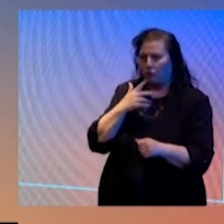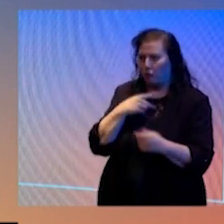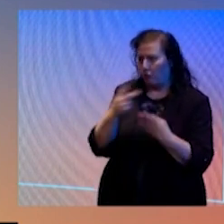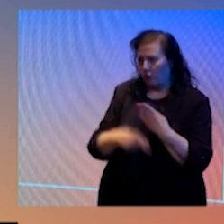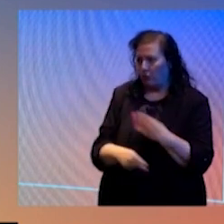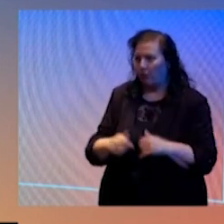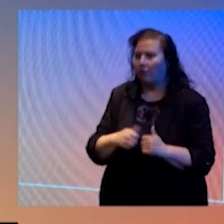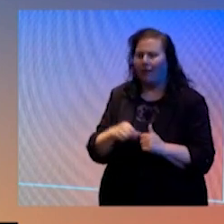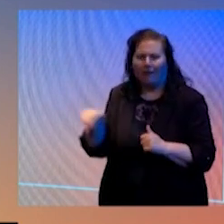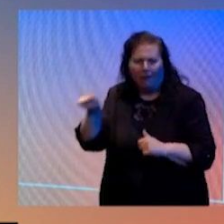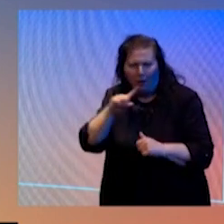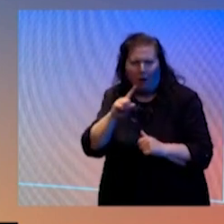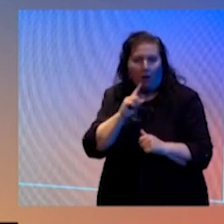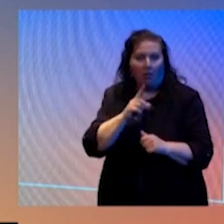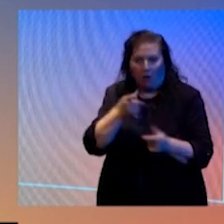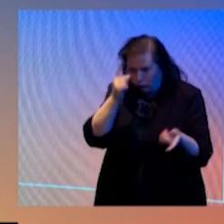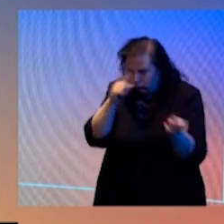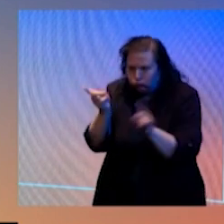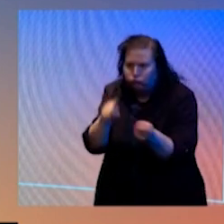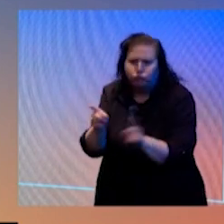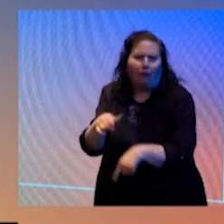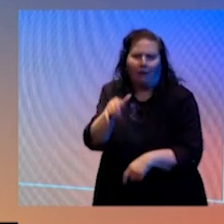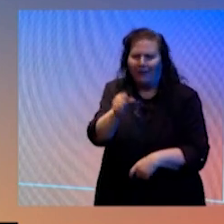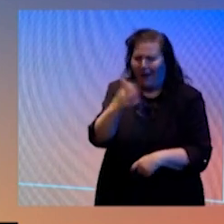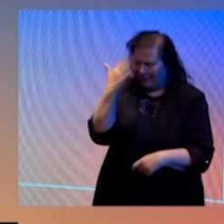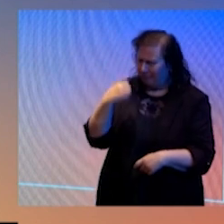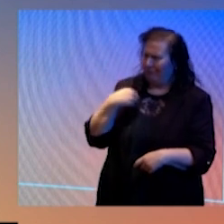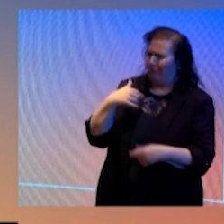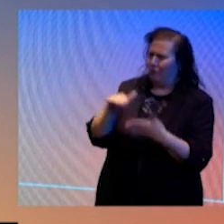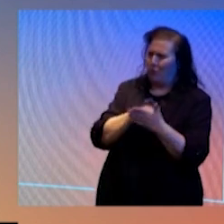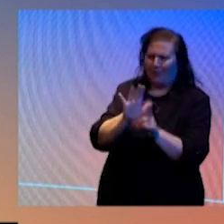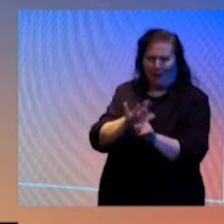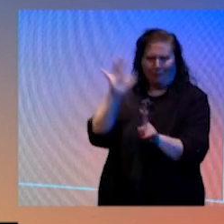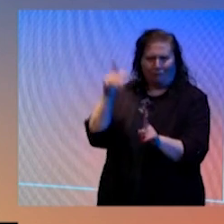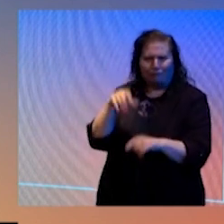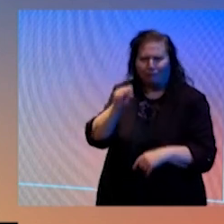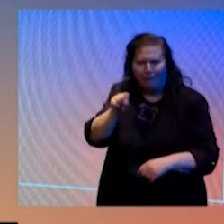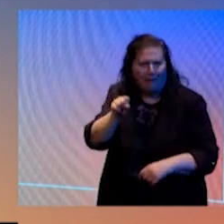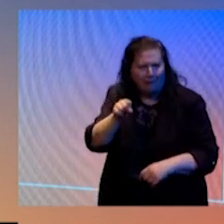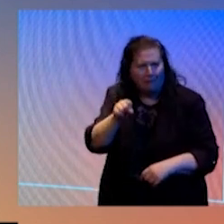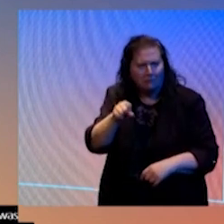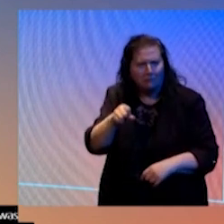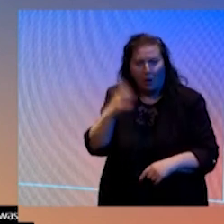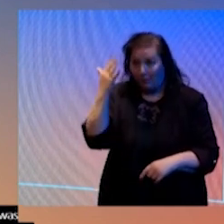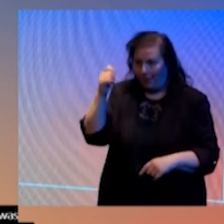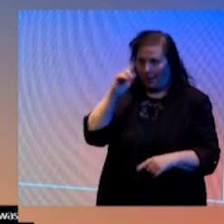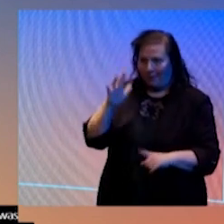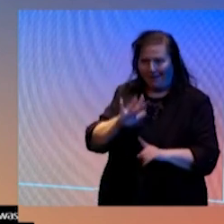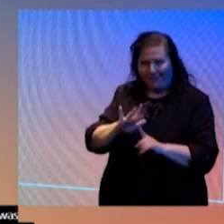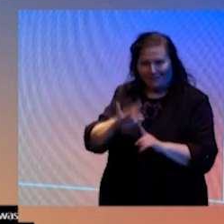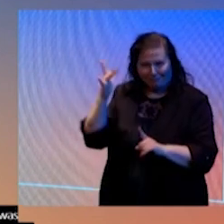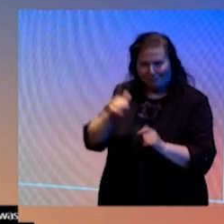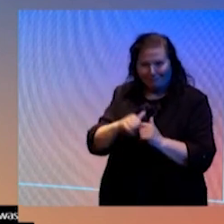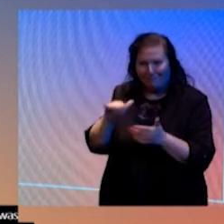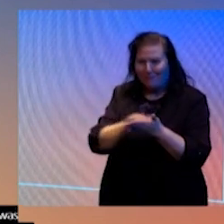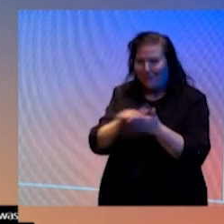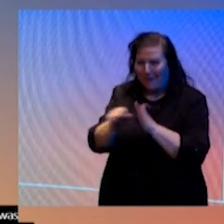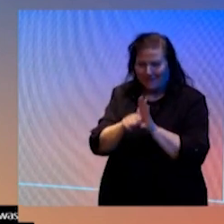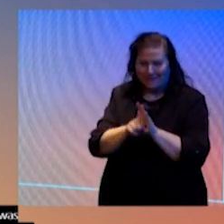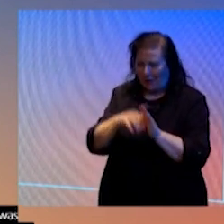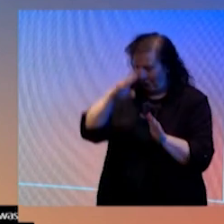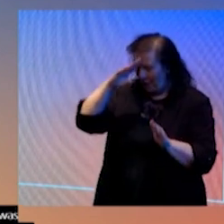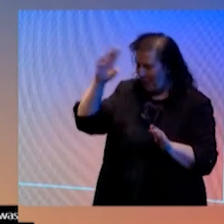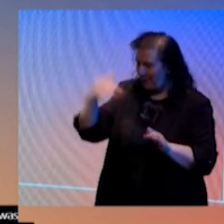on board, and everybody said, yes, why not us? This rekindles that sense of exceptionalism, which has long defined New